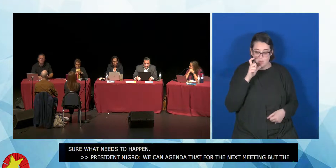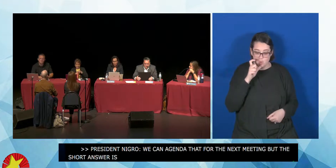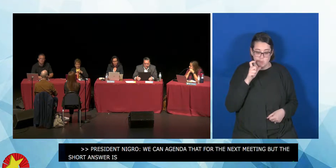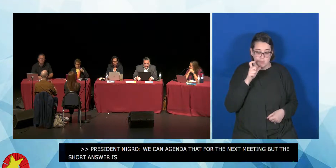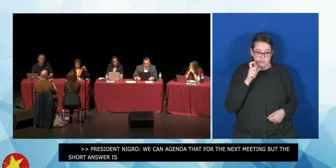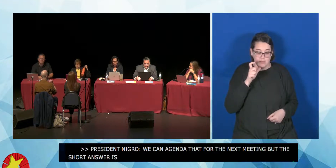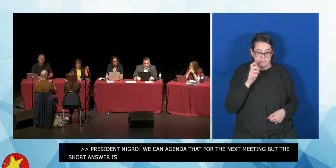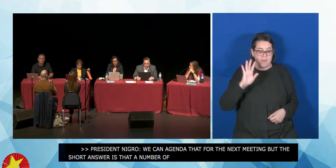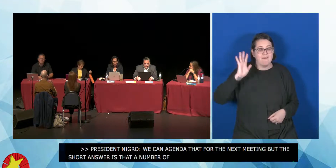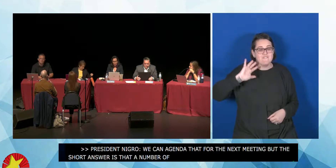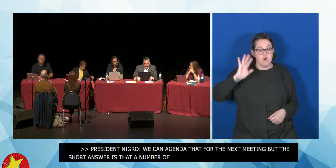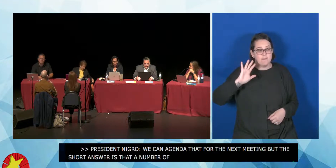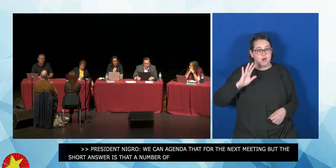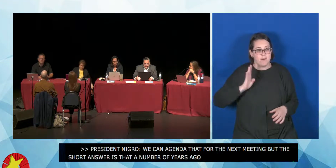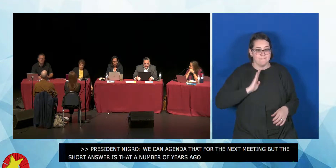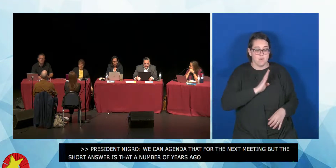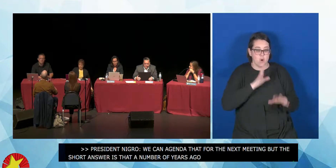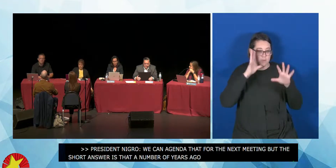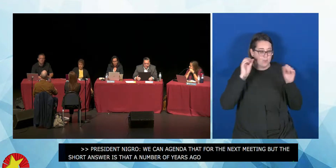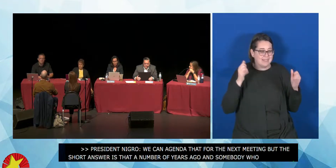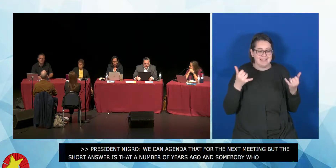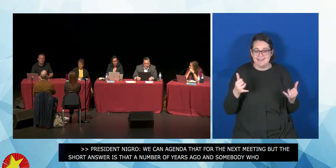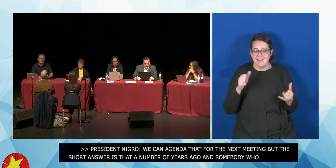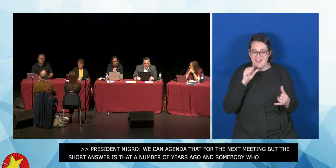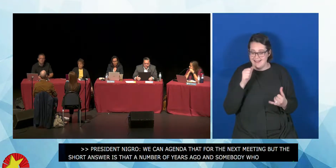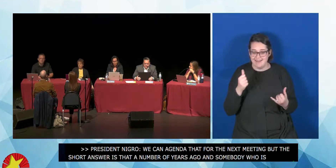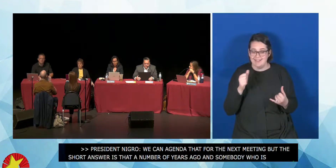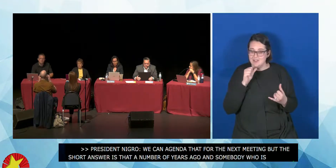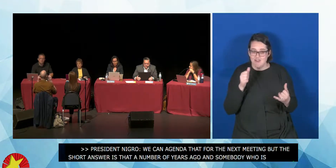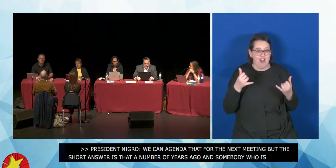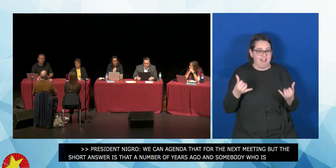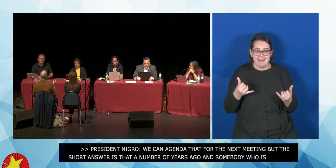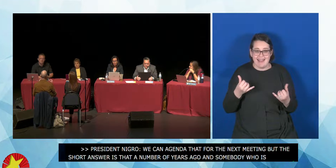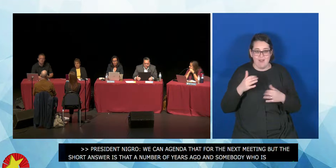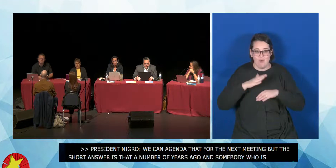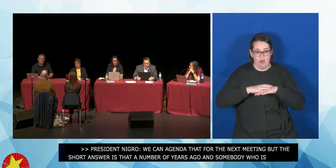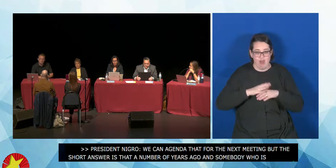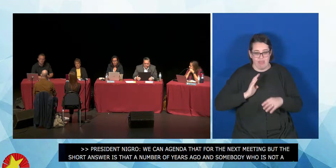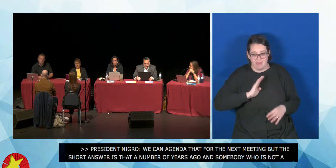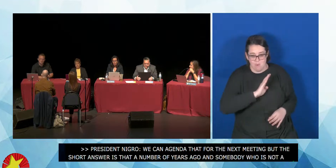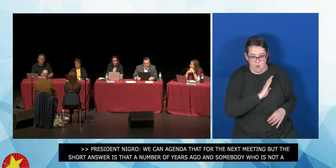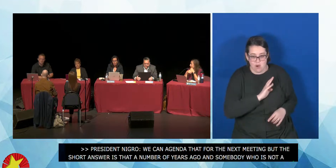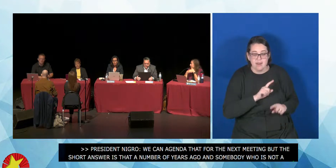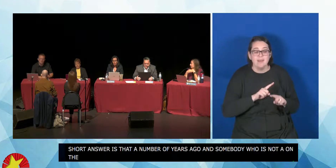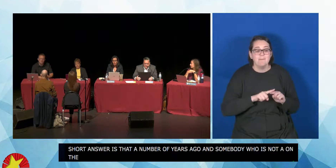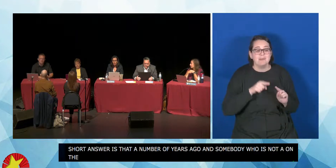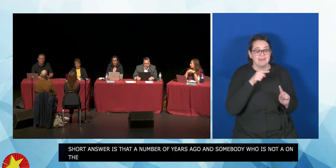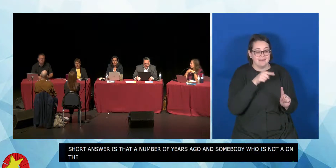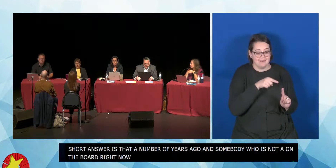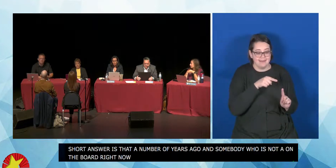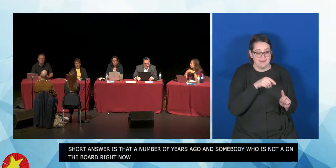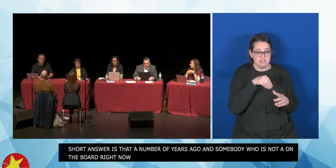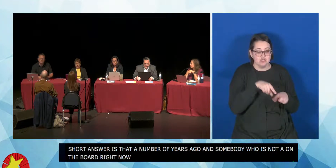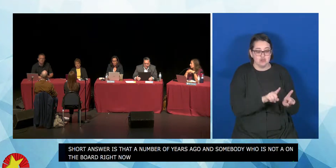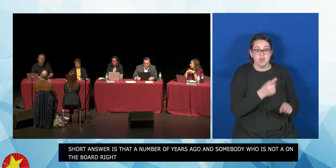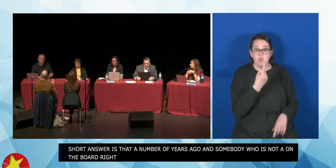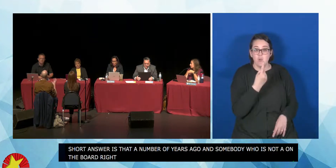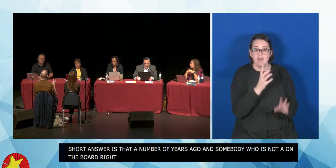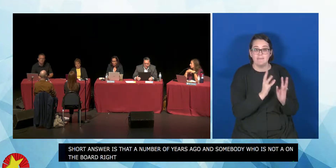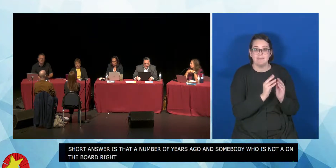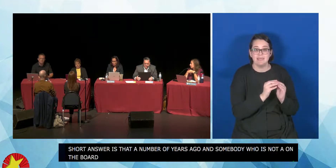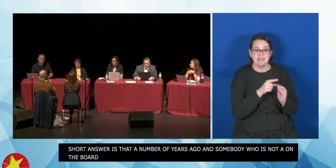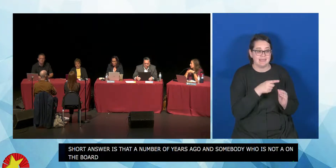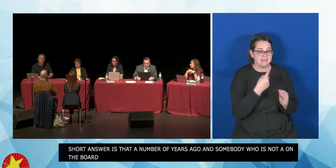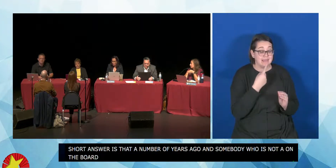former president of the board, who is not on the board right now, kind of in a meeting just said, "Okay, we'll have a